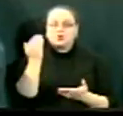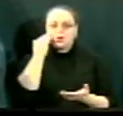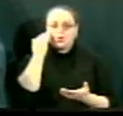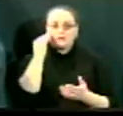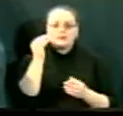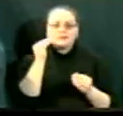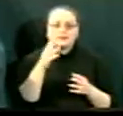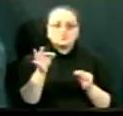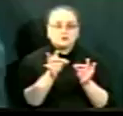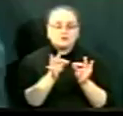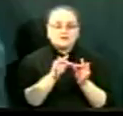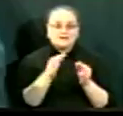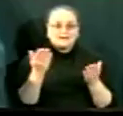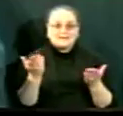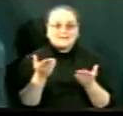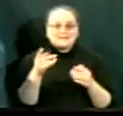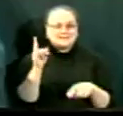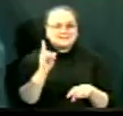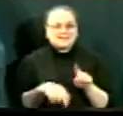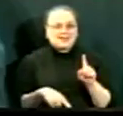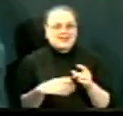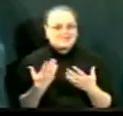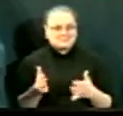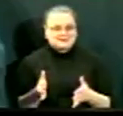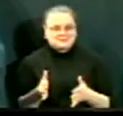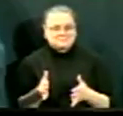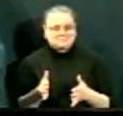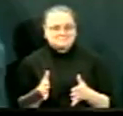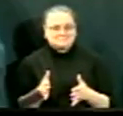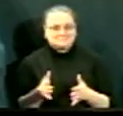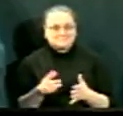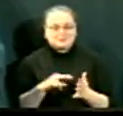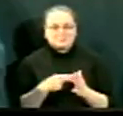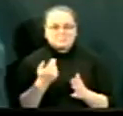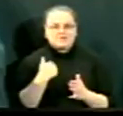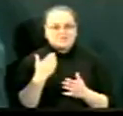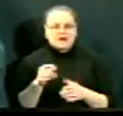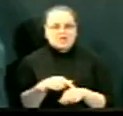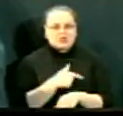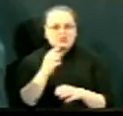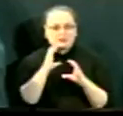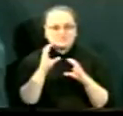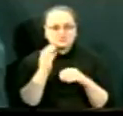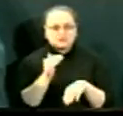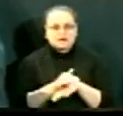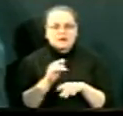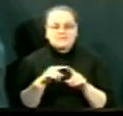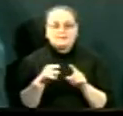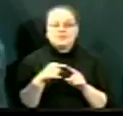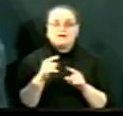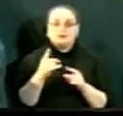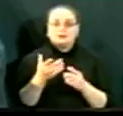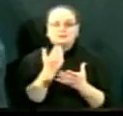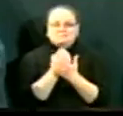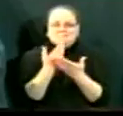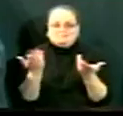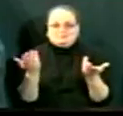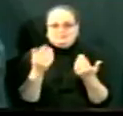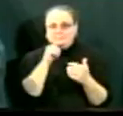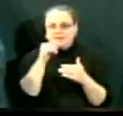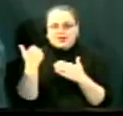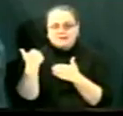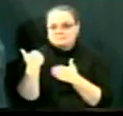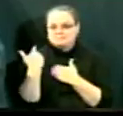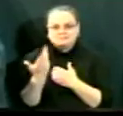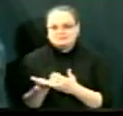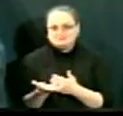teachers are worth, and yet things can't get done. I mean, we've had a long conversation tonight about your hands being tied, and it's not on you for